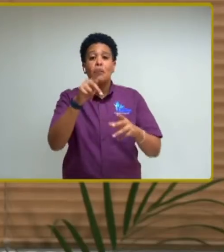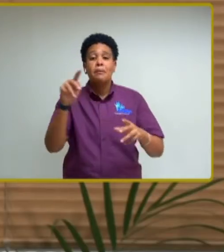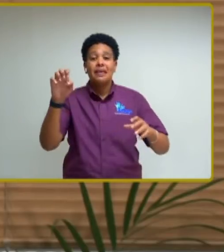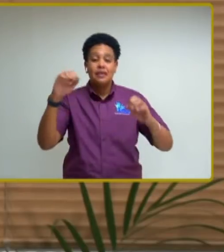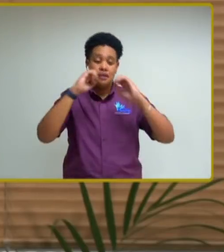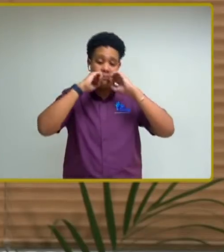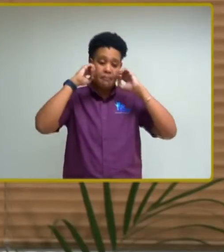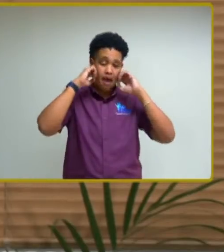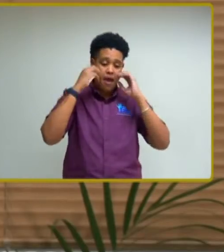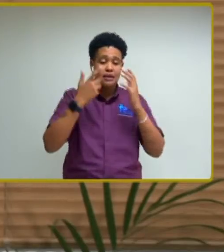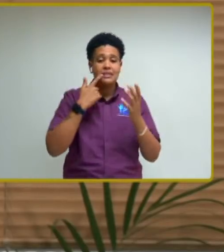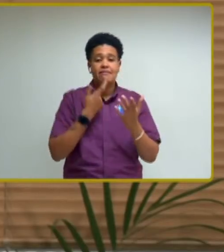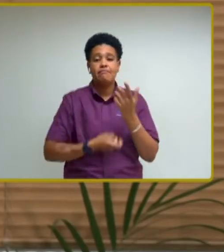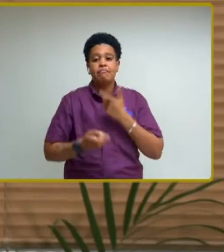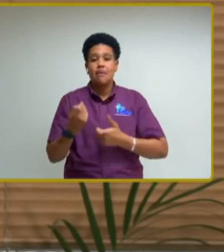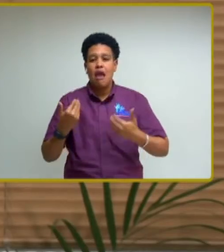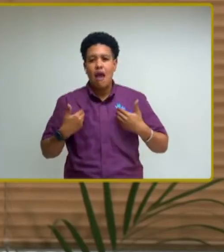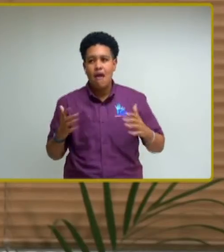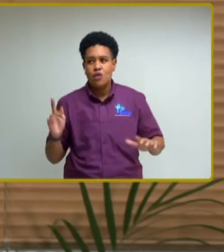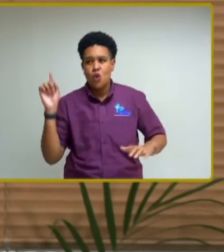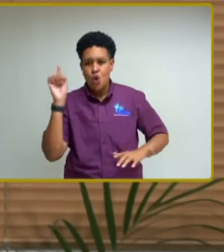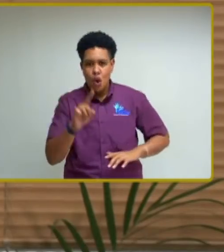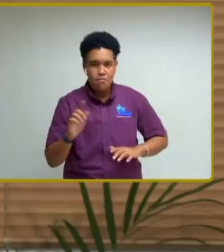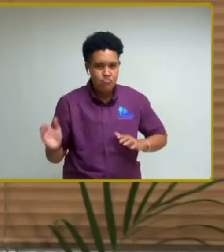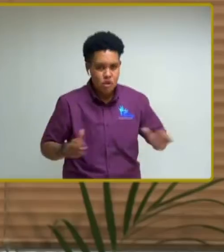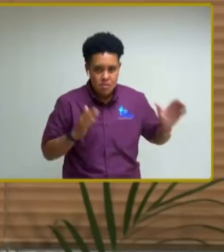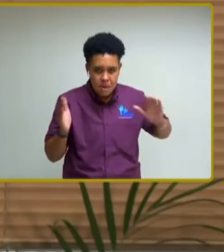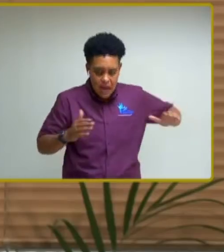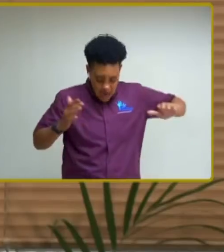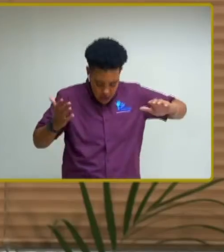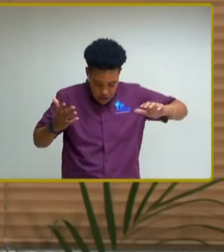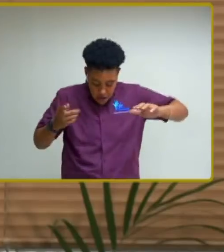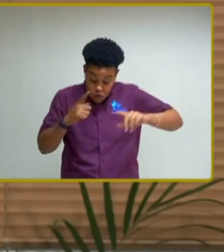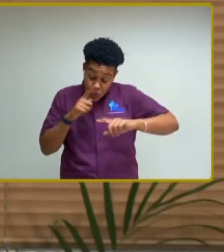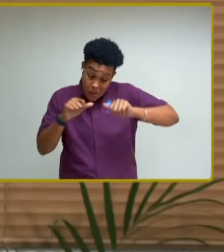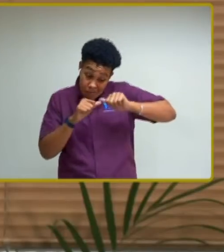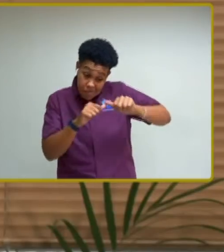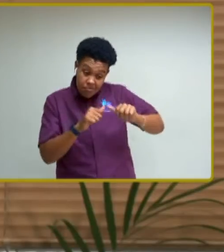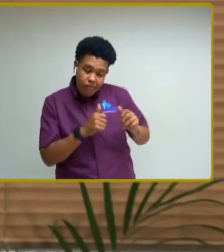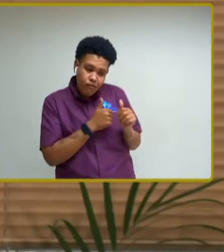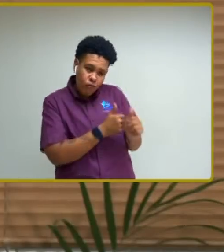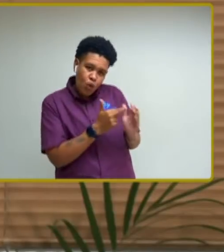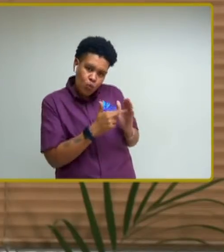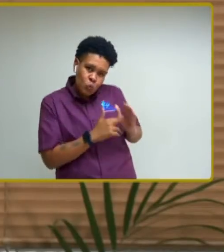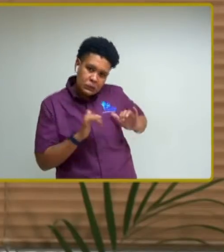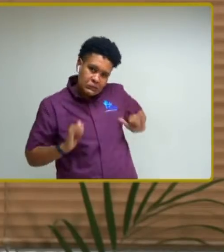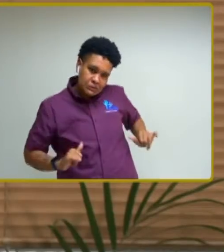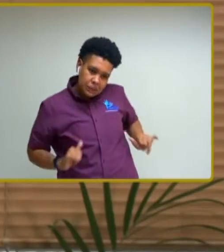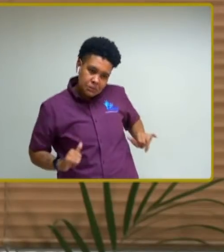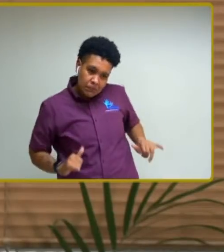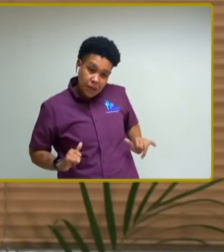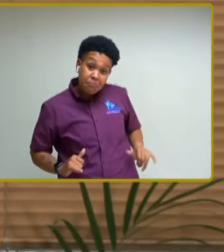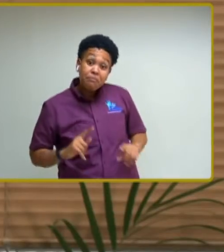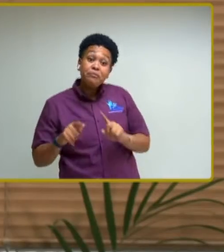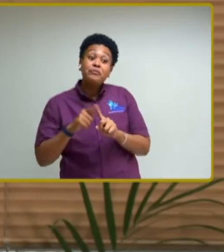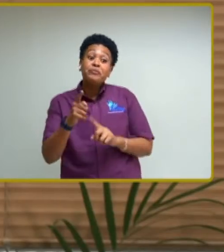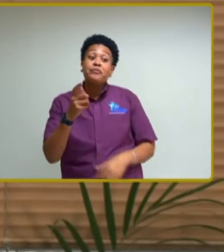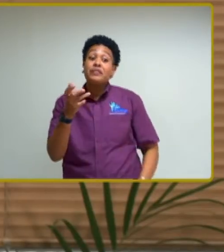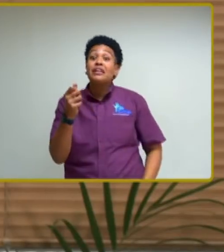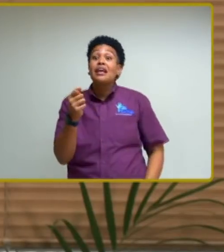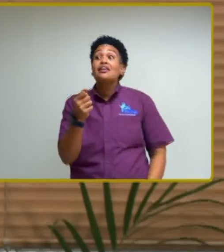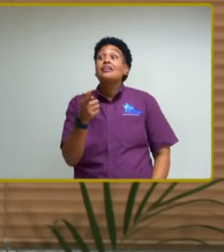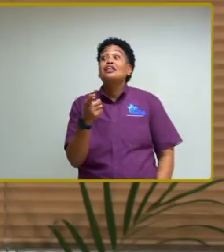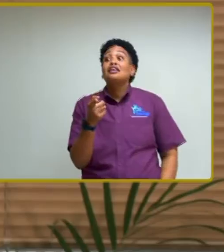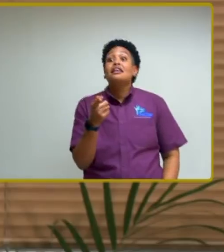and if you have your hand sanitizer, so you come prepared to maintain the protocol. Once you get to